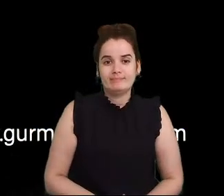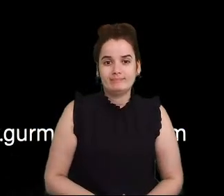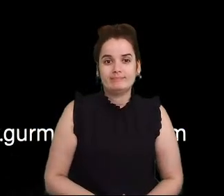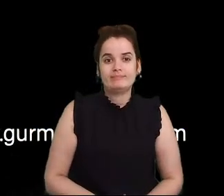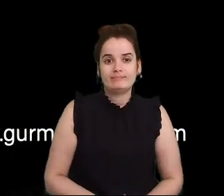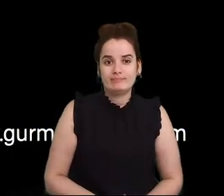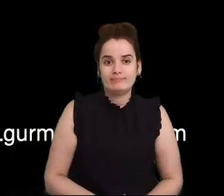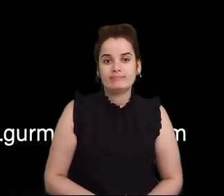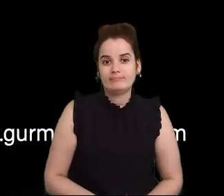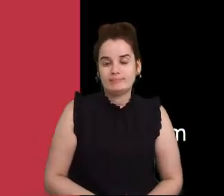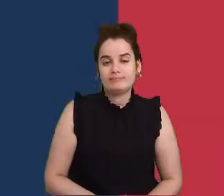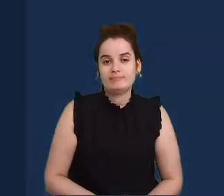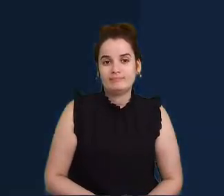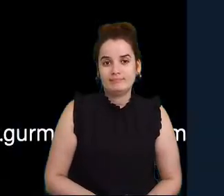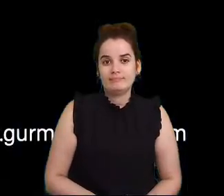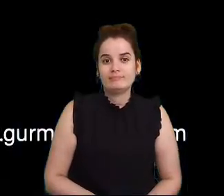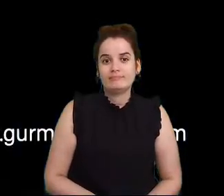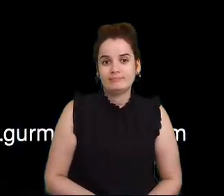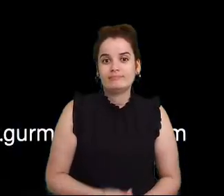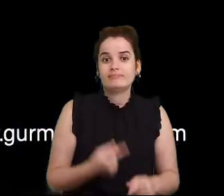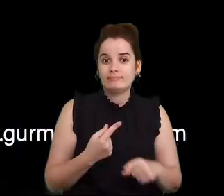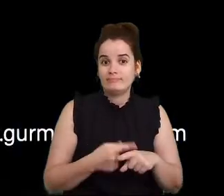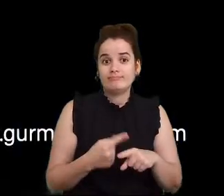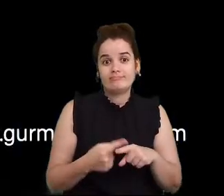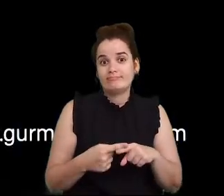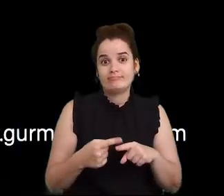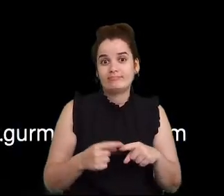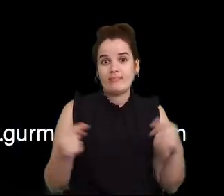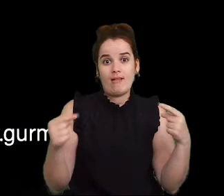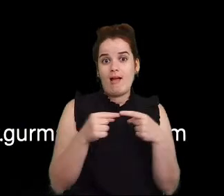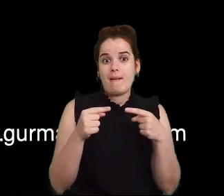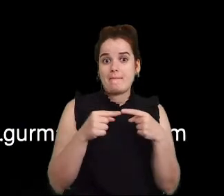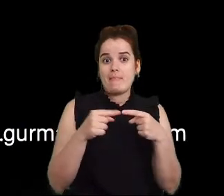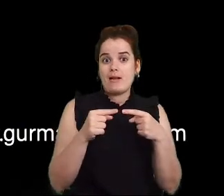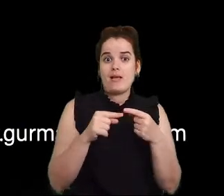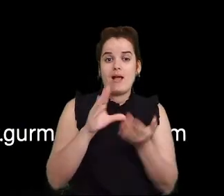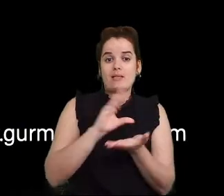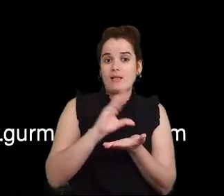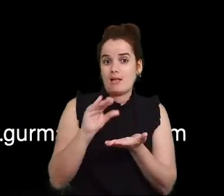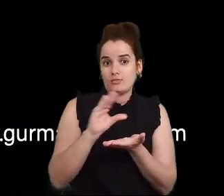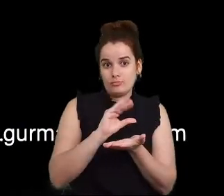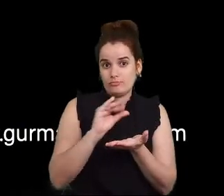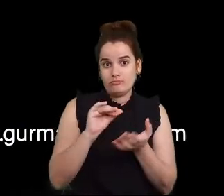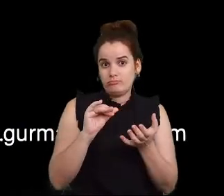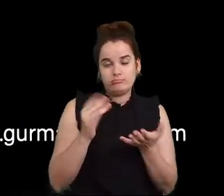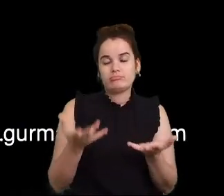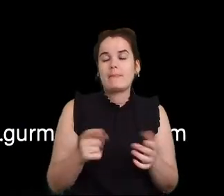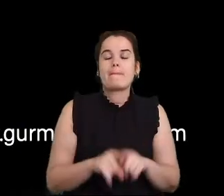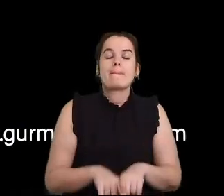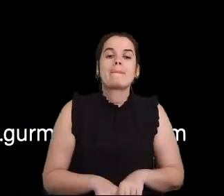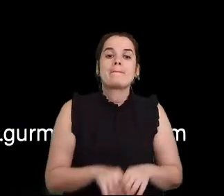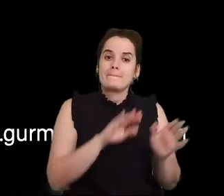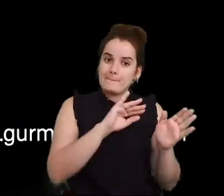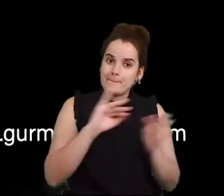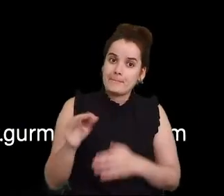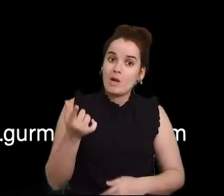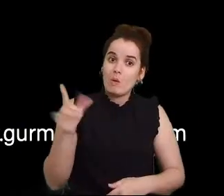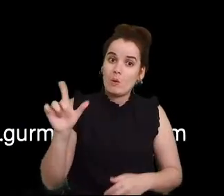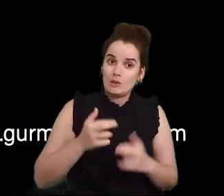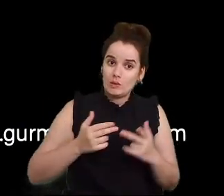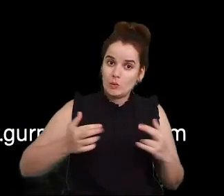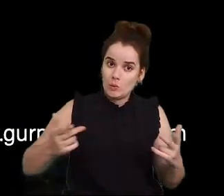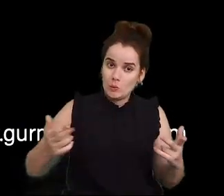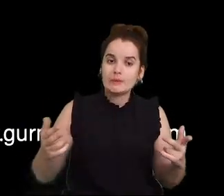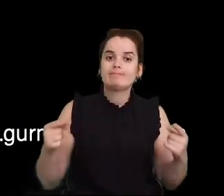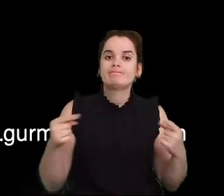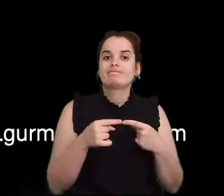large data sets. So another thing that we need to work on is to make sure that our visualizations